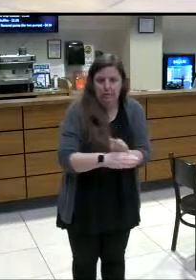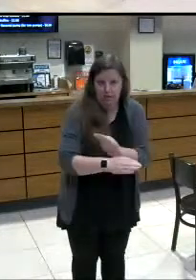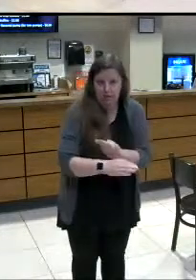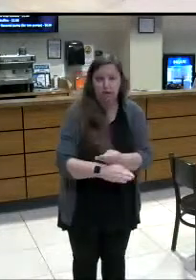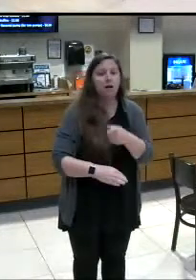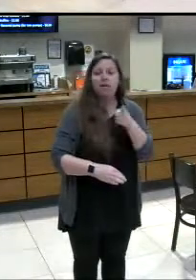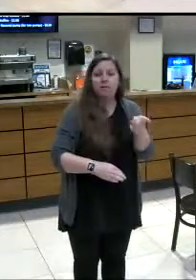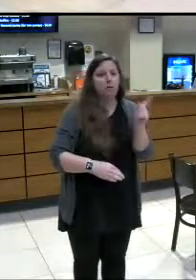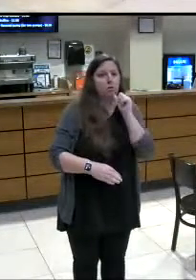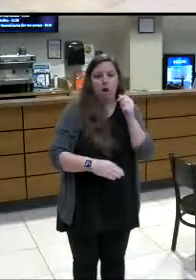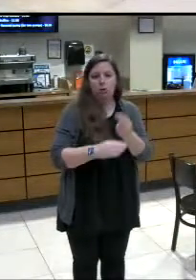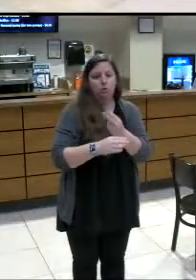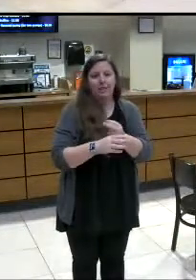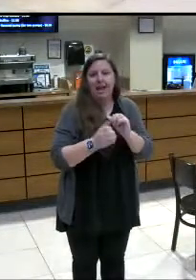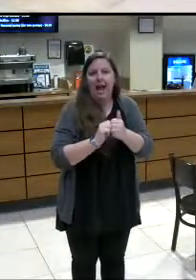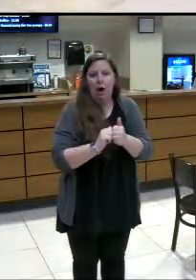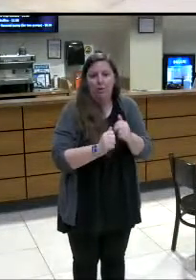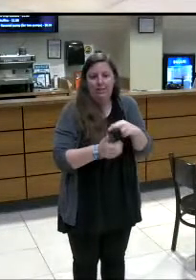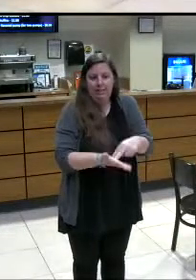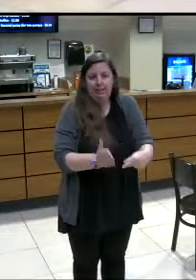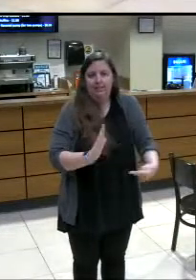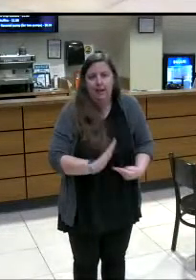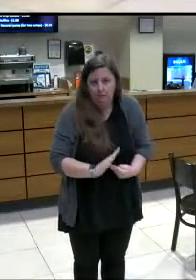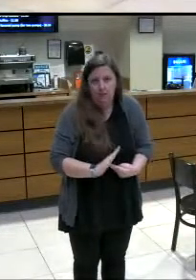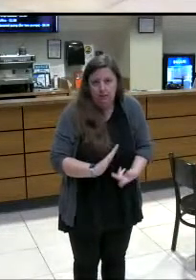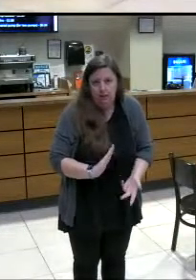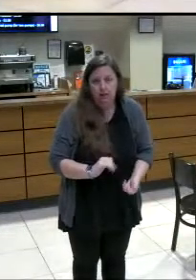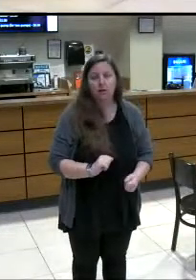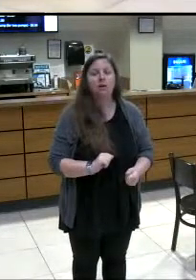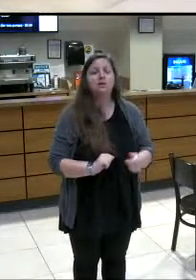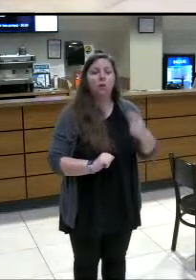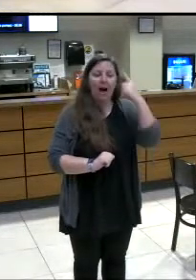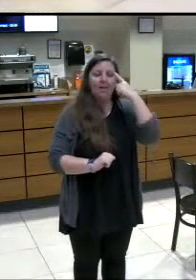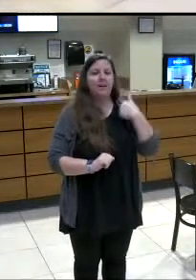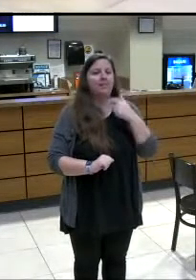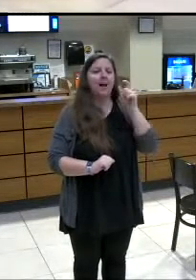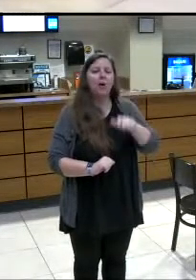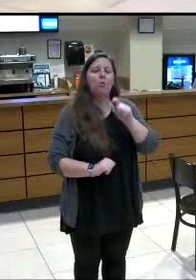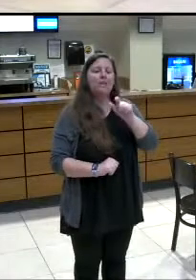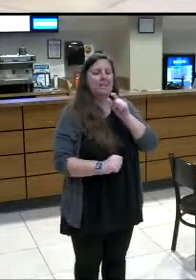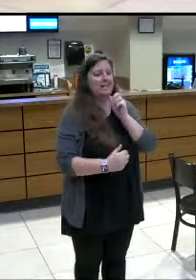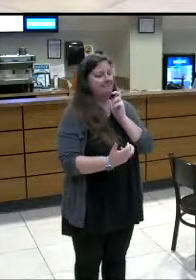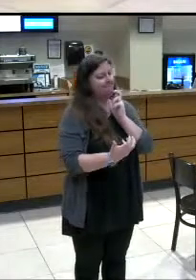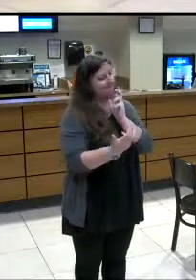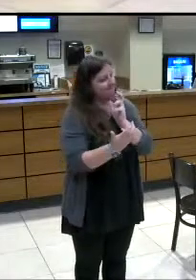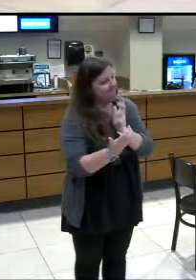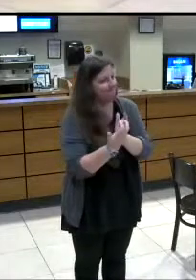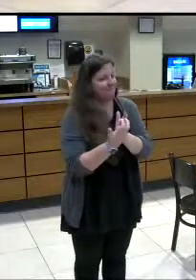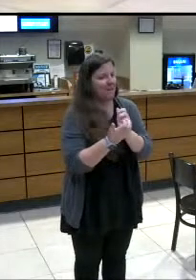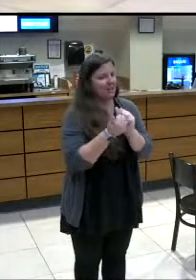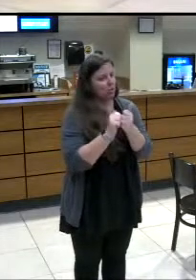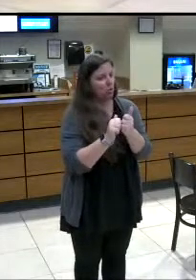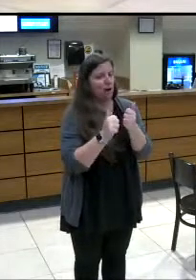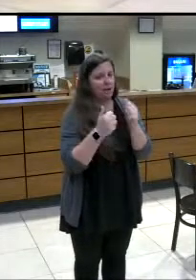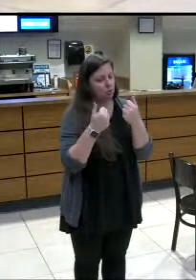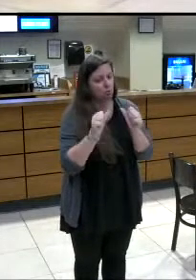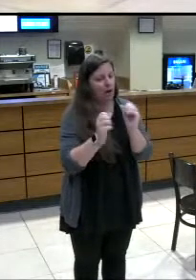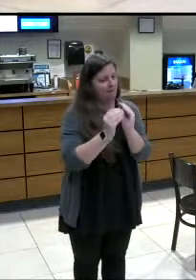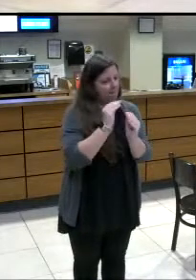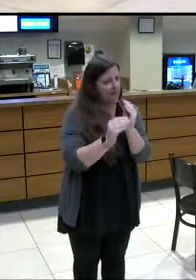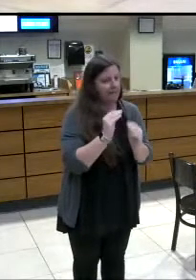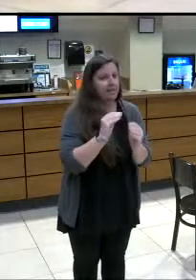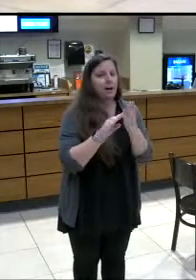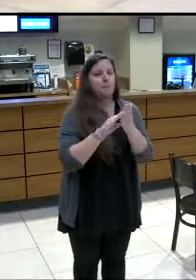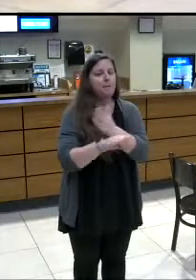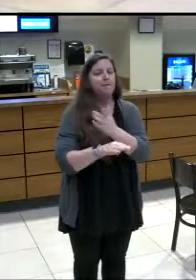intended to be implemented. So I think we have to address that and try to fix that before we say, this